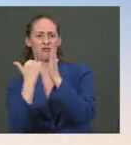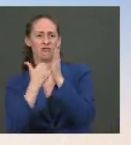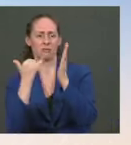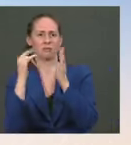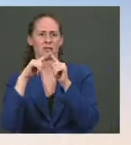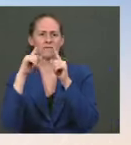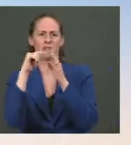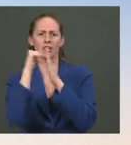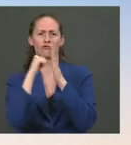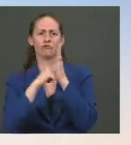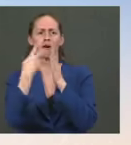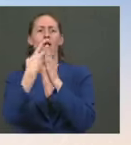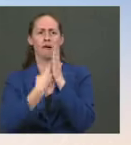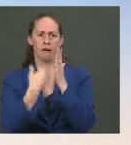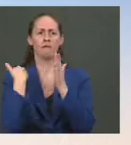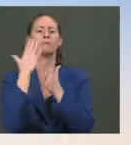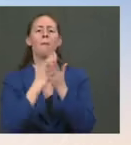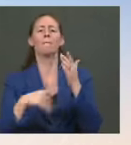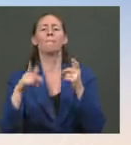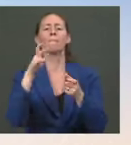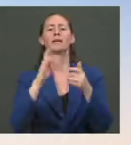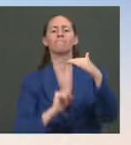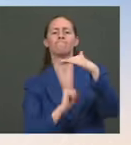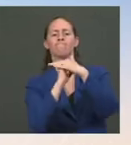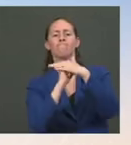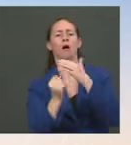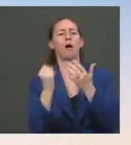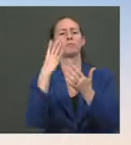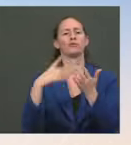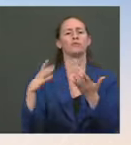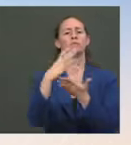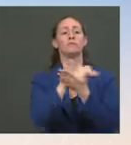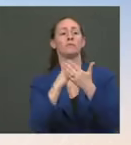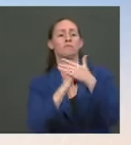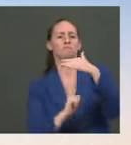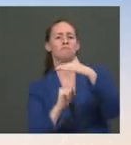tops on some components of his agenda. But beyond that, there are ongoing discussions right now.